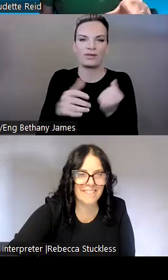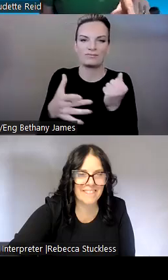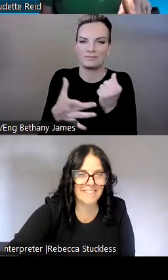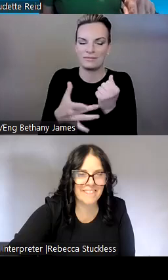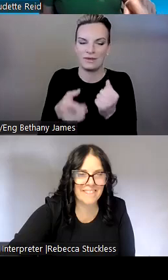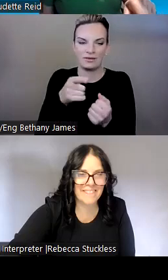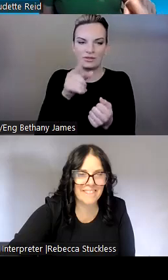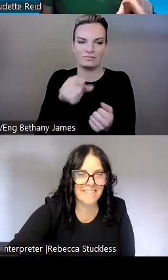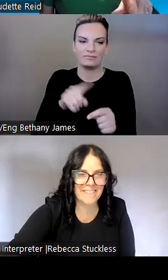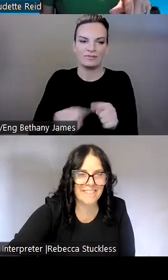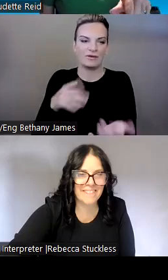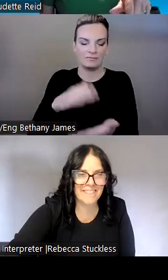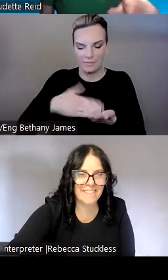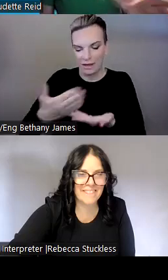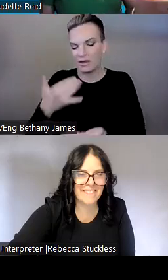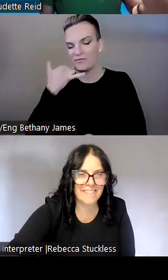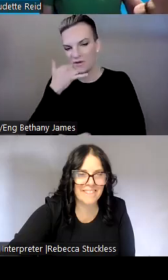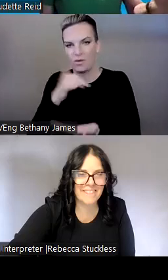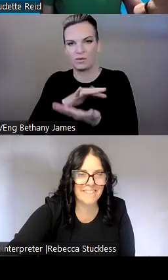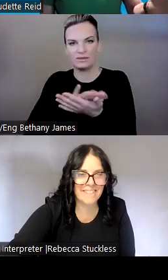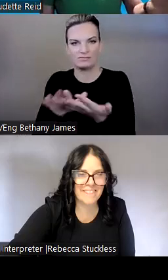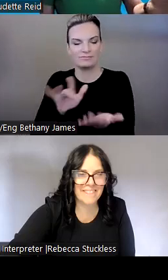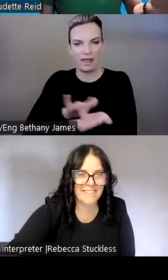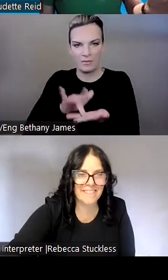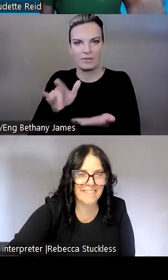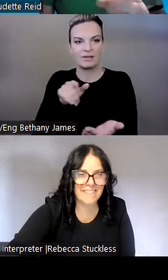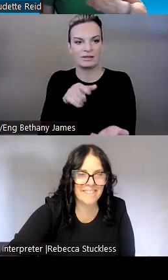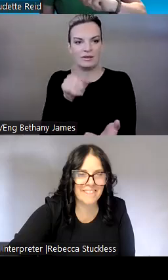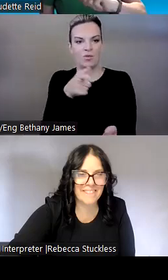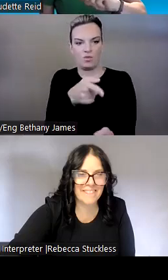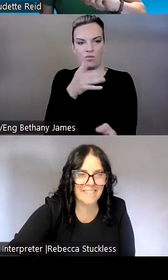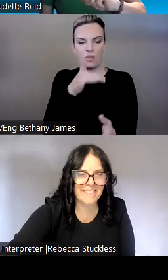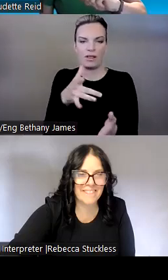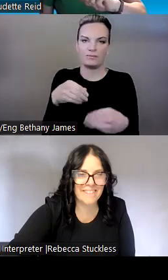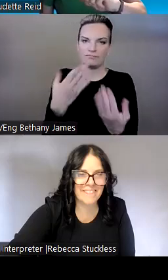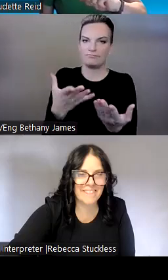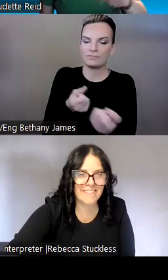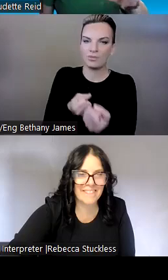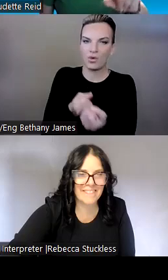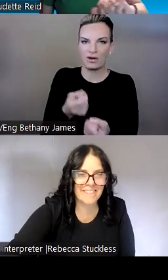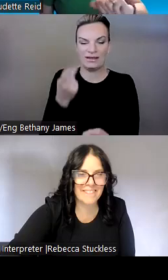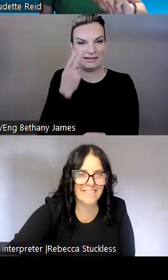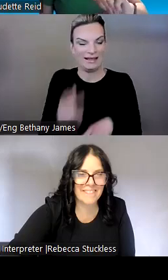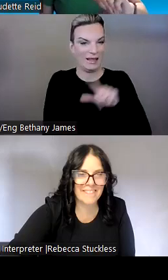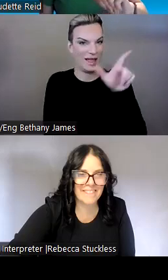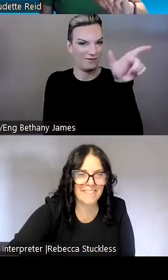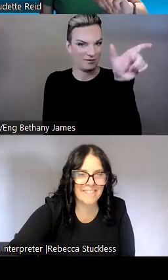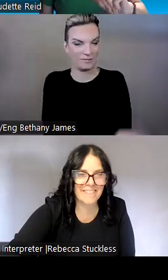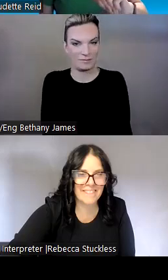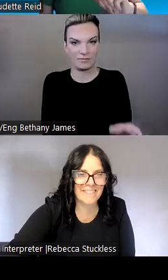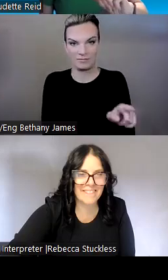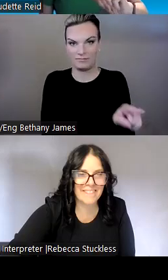And under on the left side, you can see there is a area